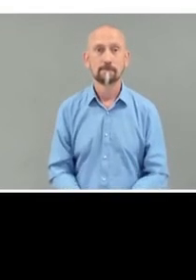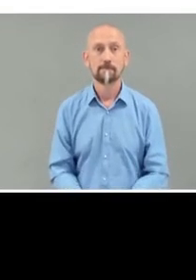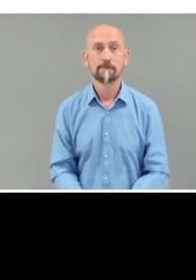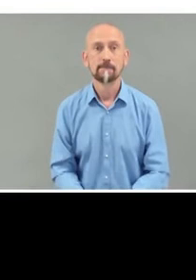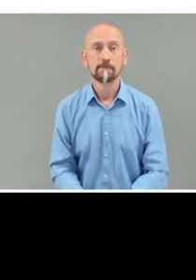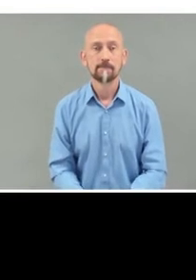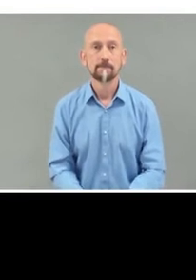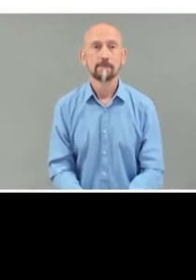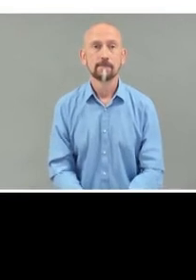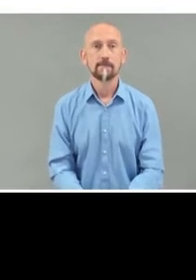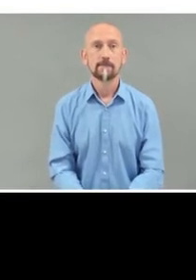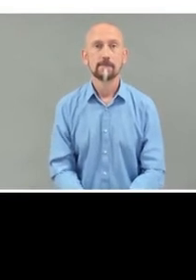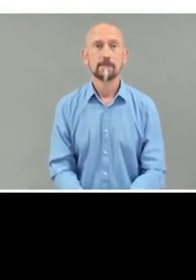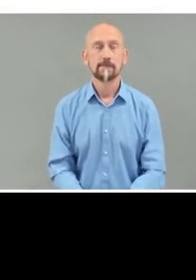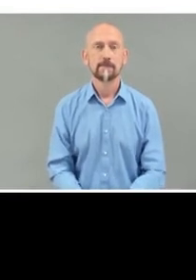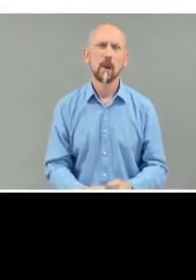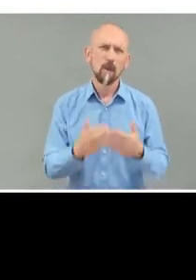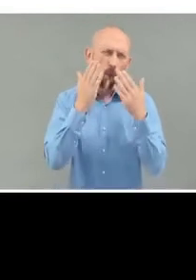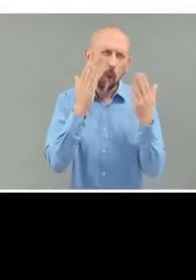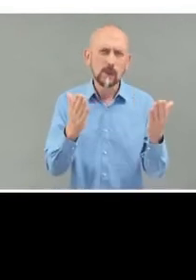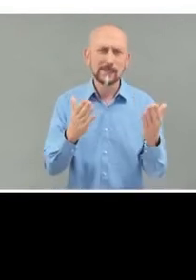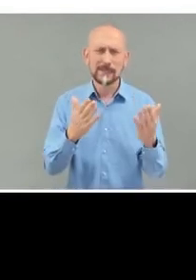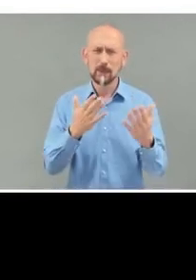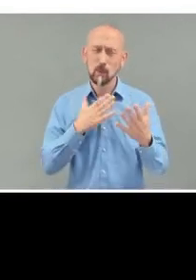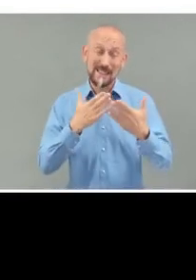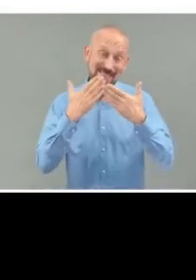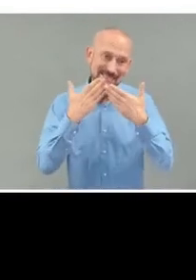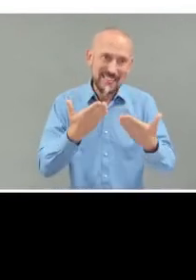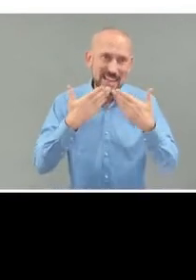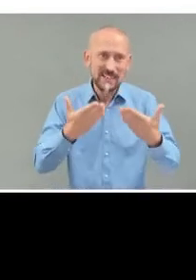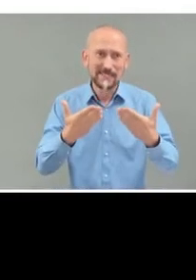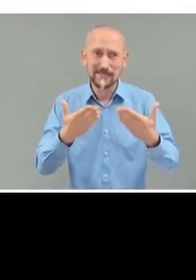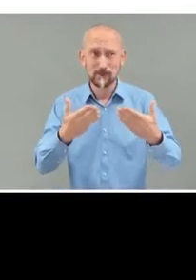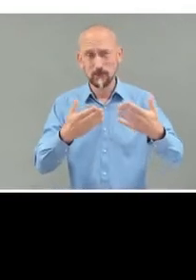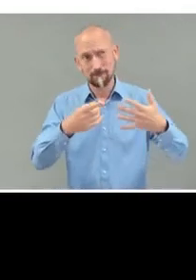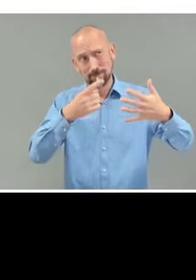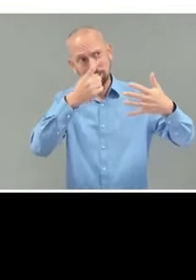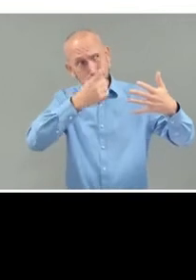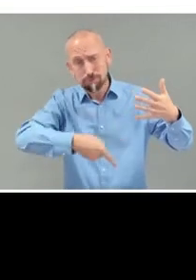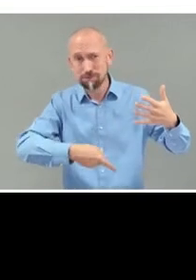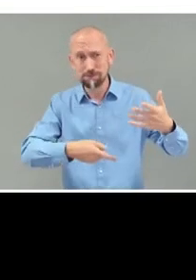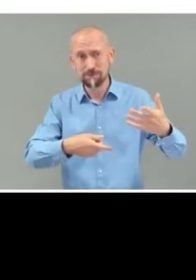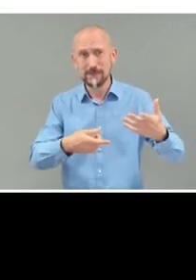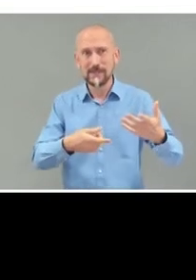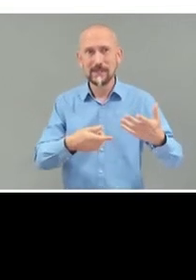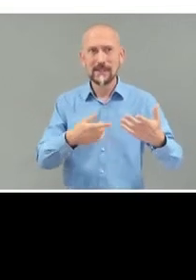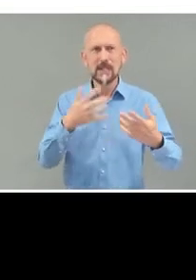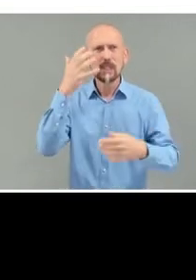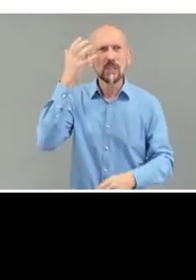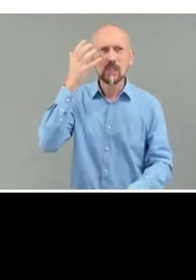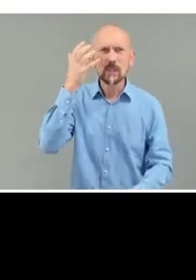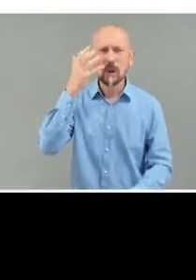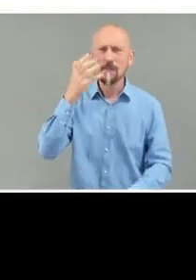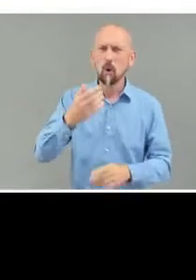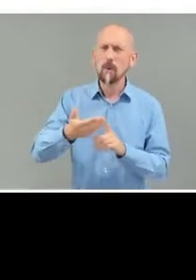Would like to, of course, say a massive thank you to all of those who contributed today. Our apologies for the fact that the earlier